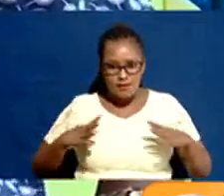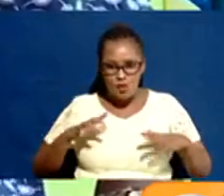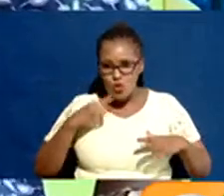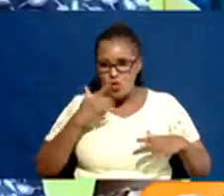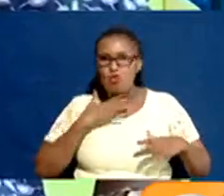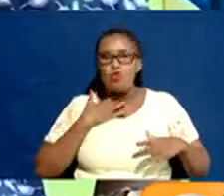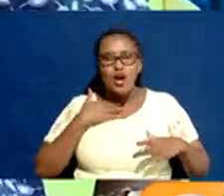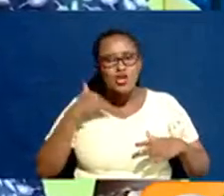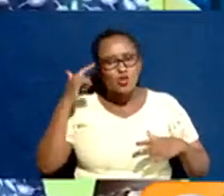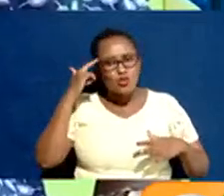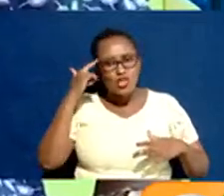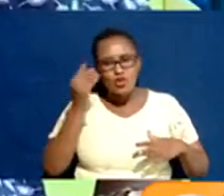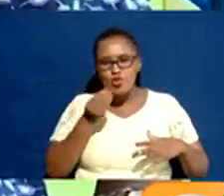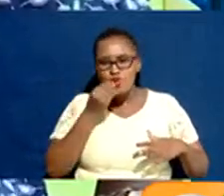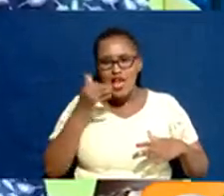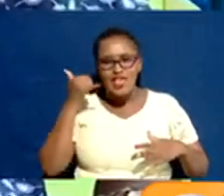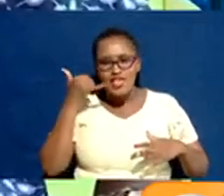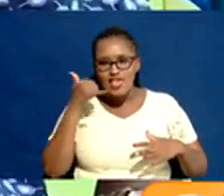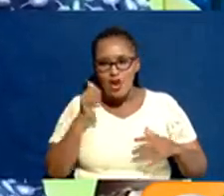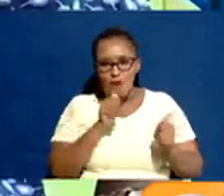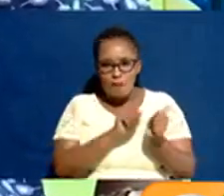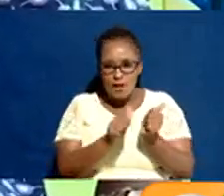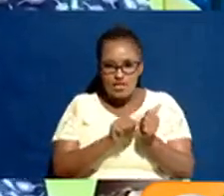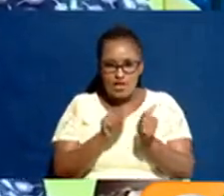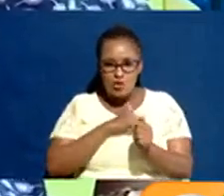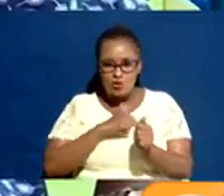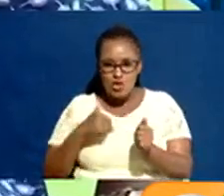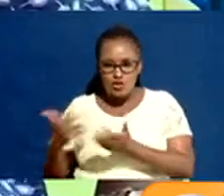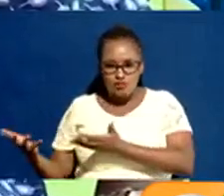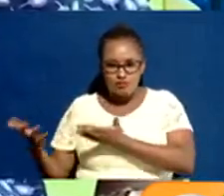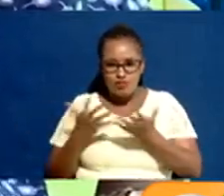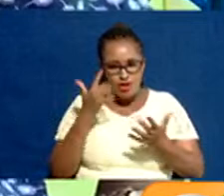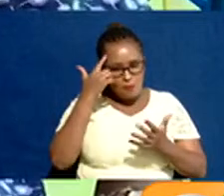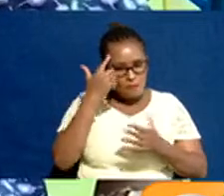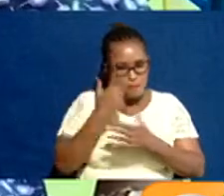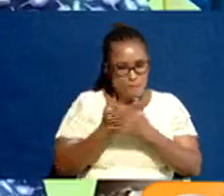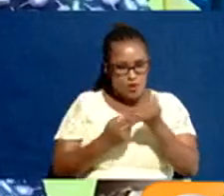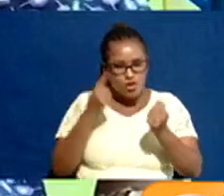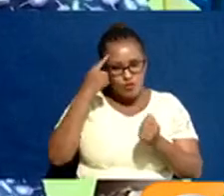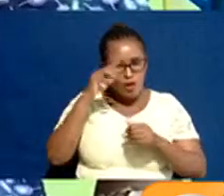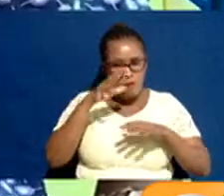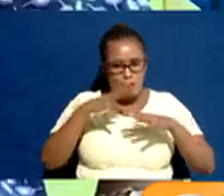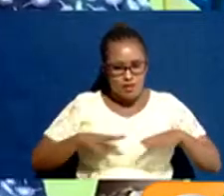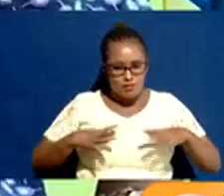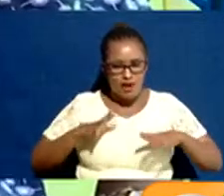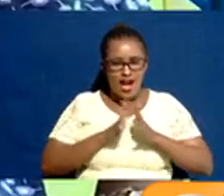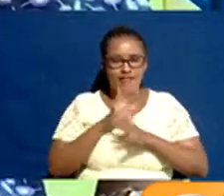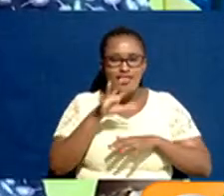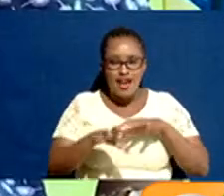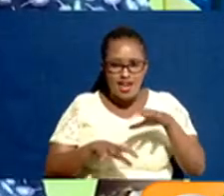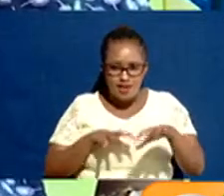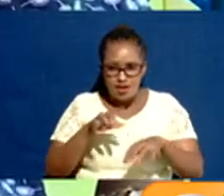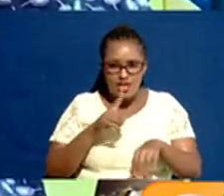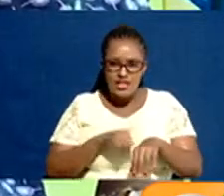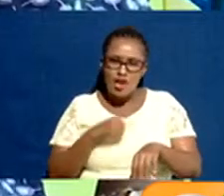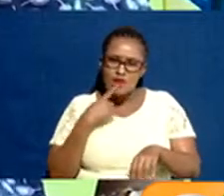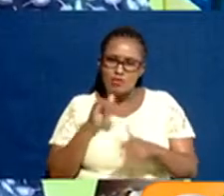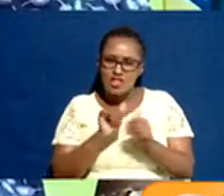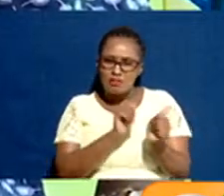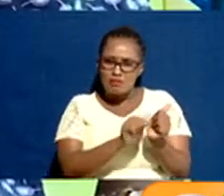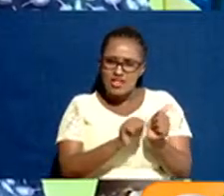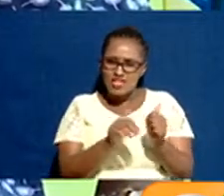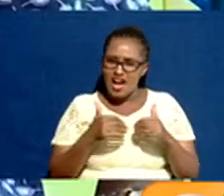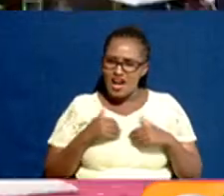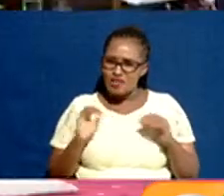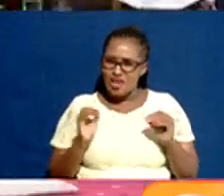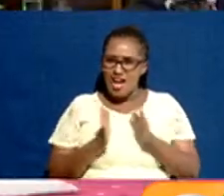okay, to consume yellow maize, we are importing both for human beings and for animals. When you say that there's no maize anywhere, and